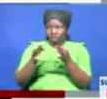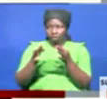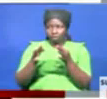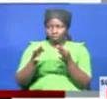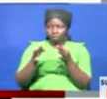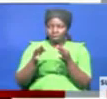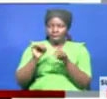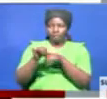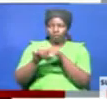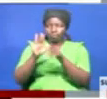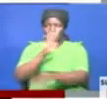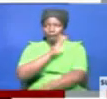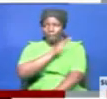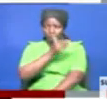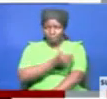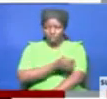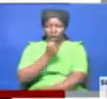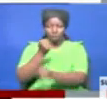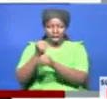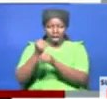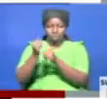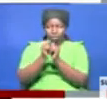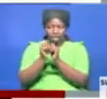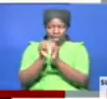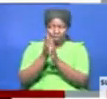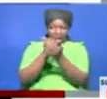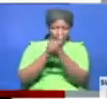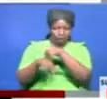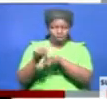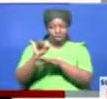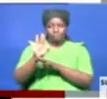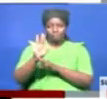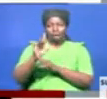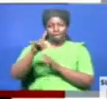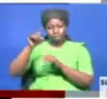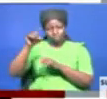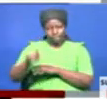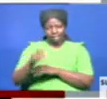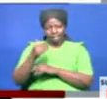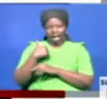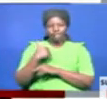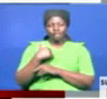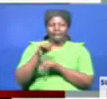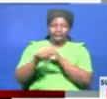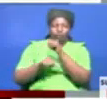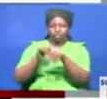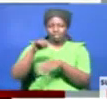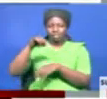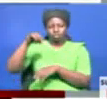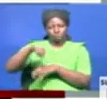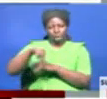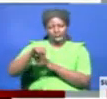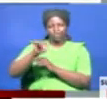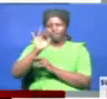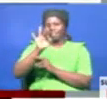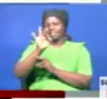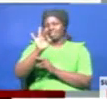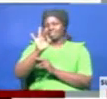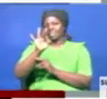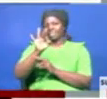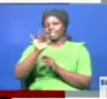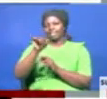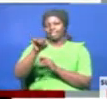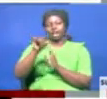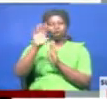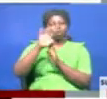powers, functions, and business, well, it must have a quorum of at least 3, and that's the quorum of 3 is a considered issue,